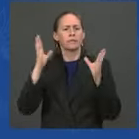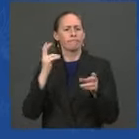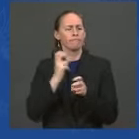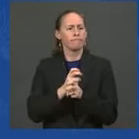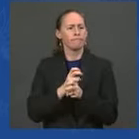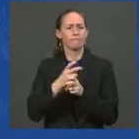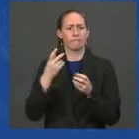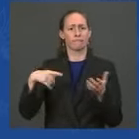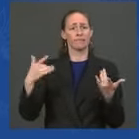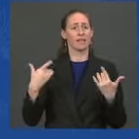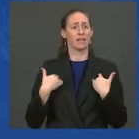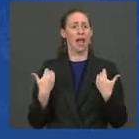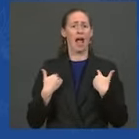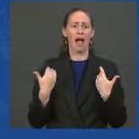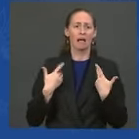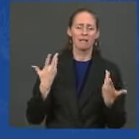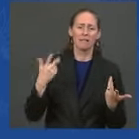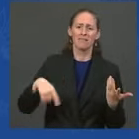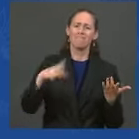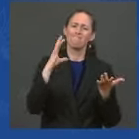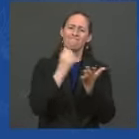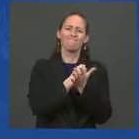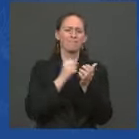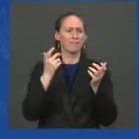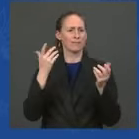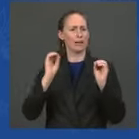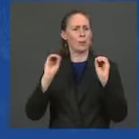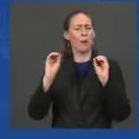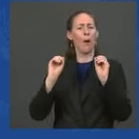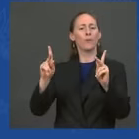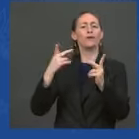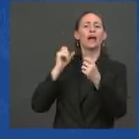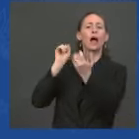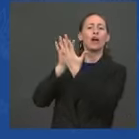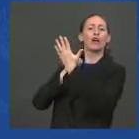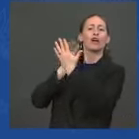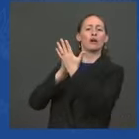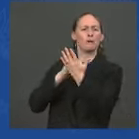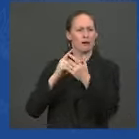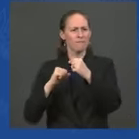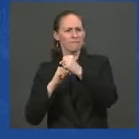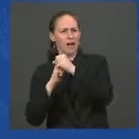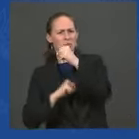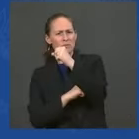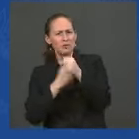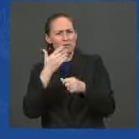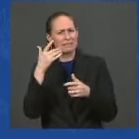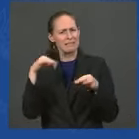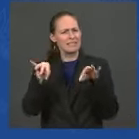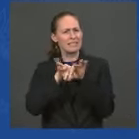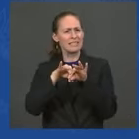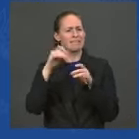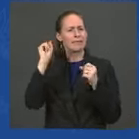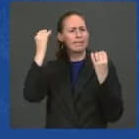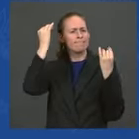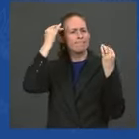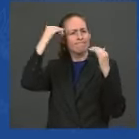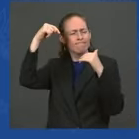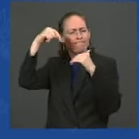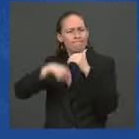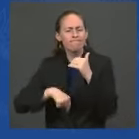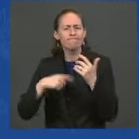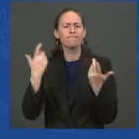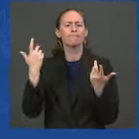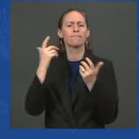critical learning experiences needed for higher order thinking, executive function, and language skills.